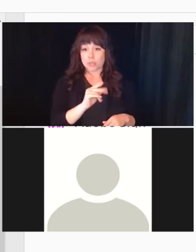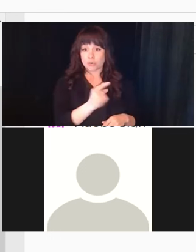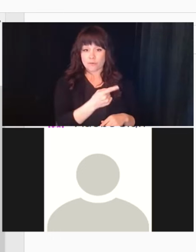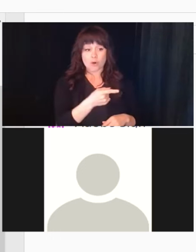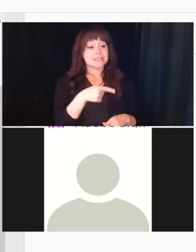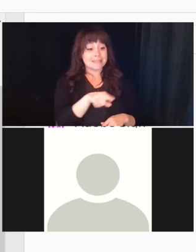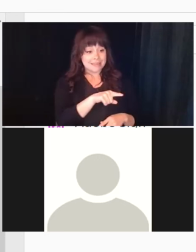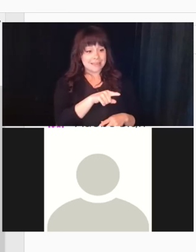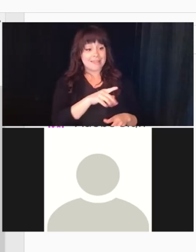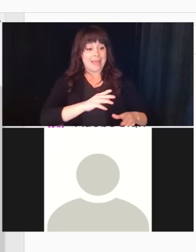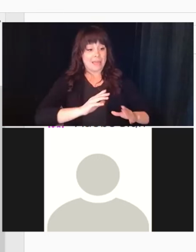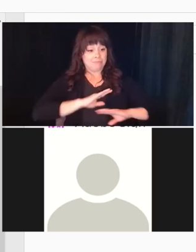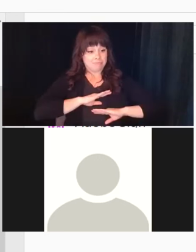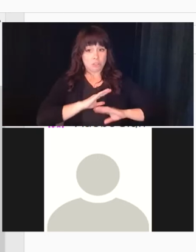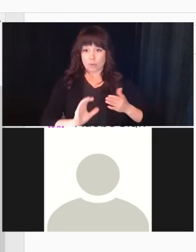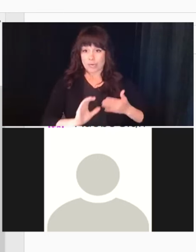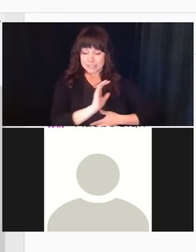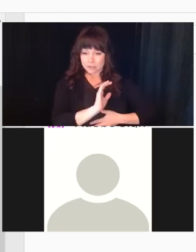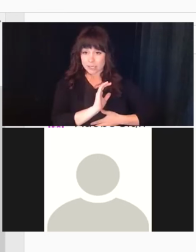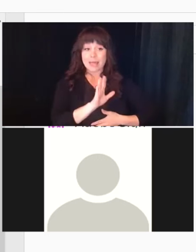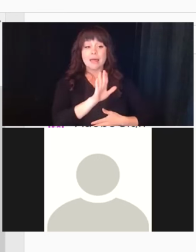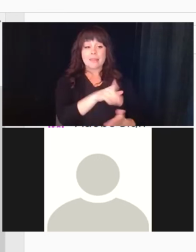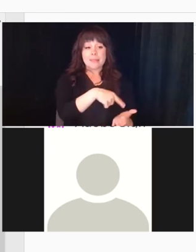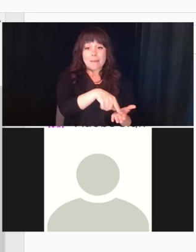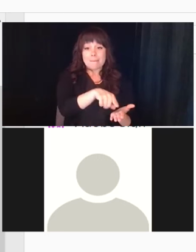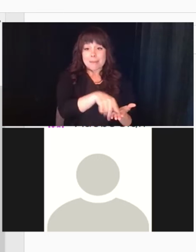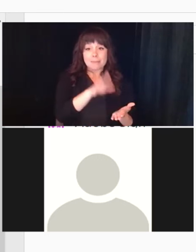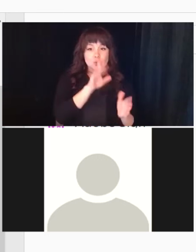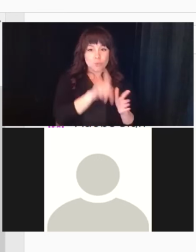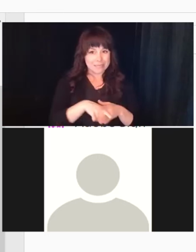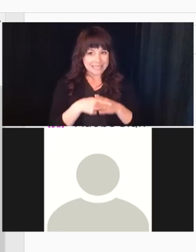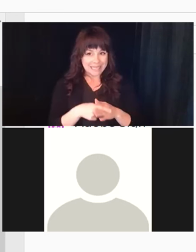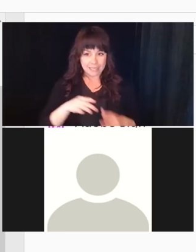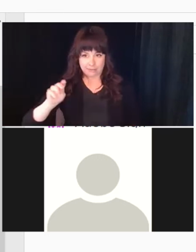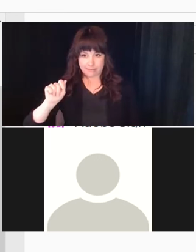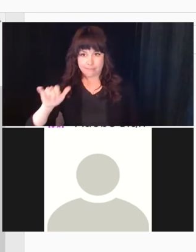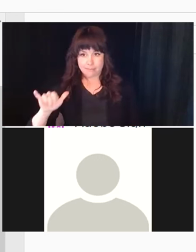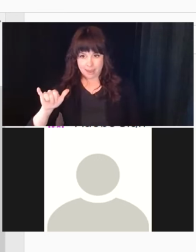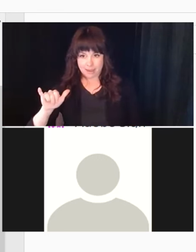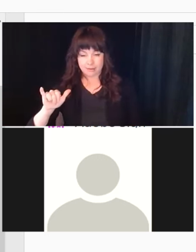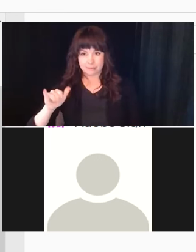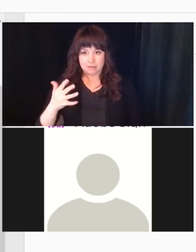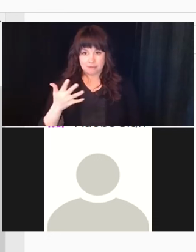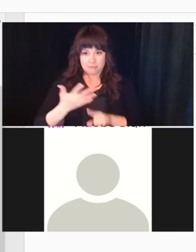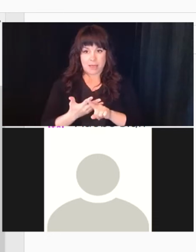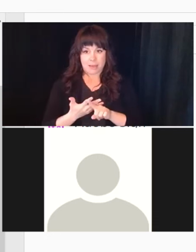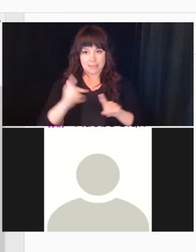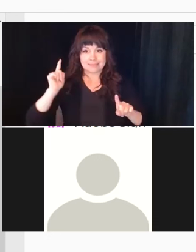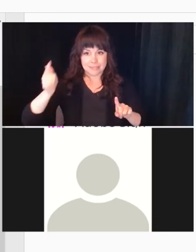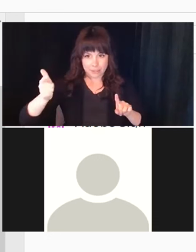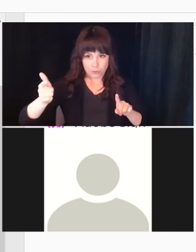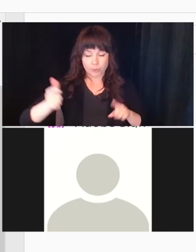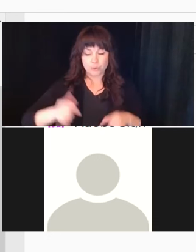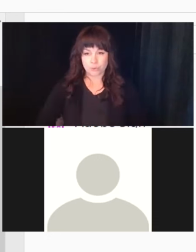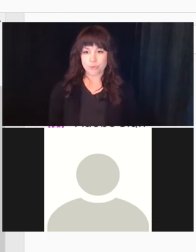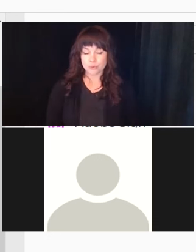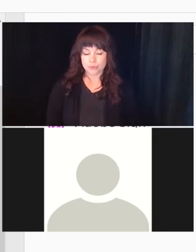benefits, then their payment is actually going to start in May because of that 5-month waiting period. All